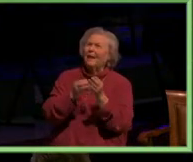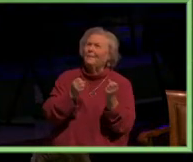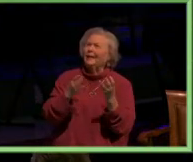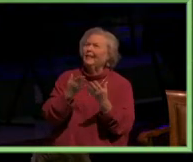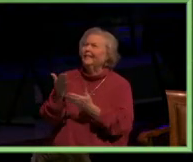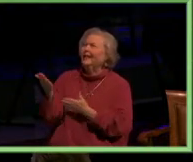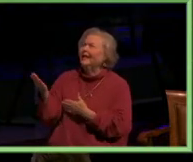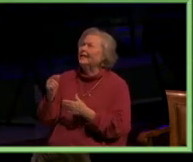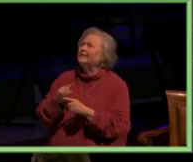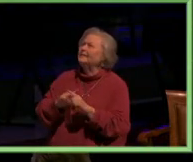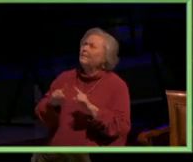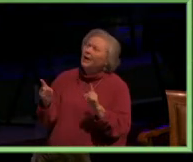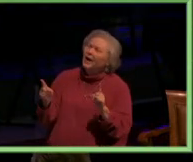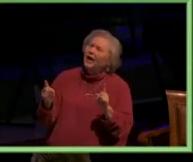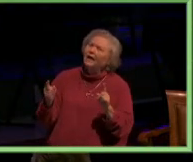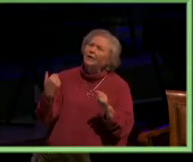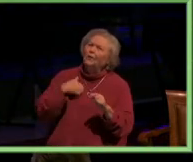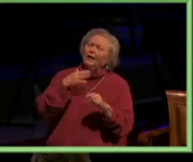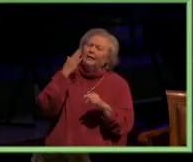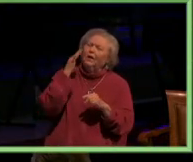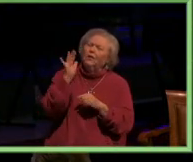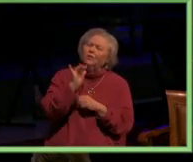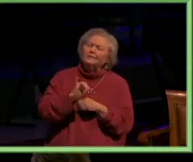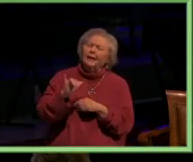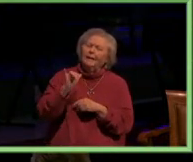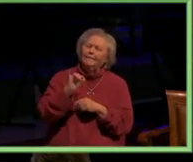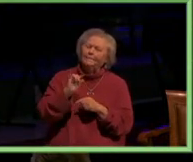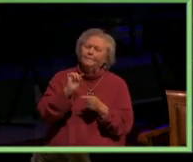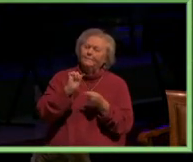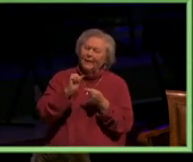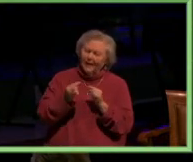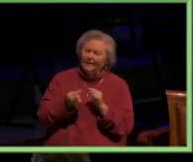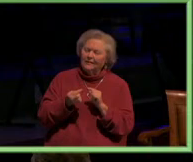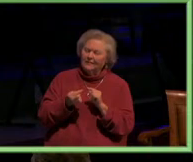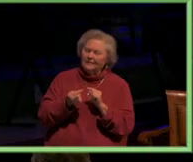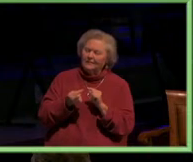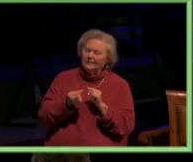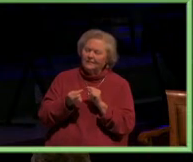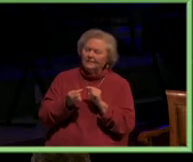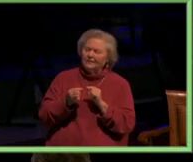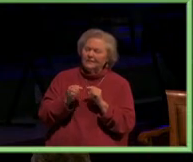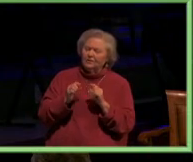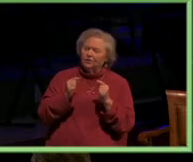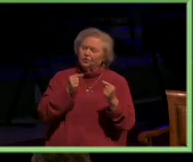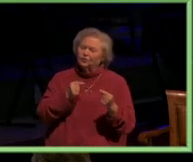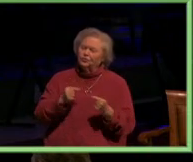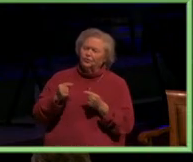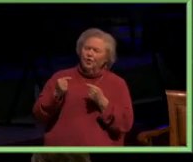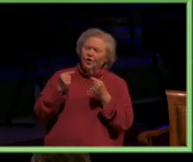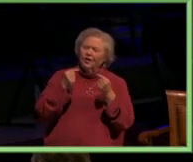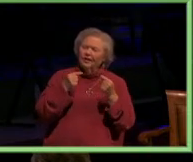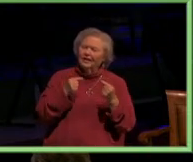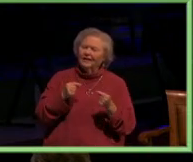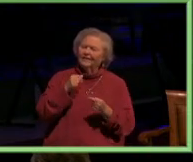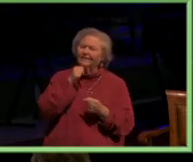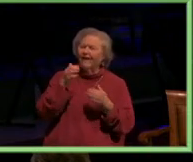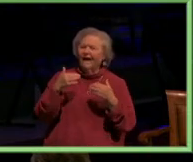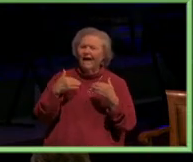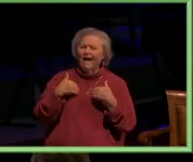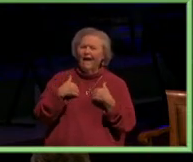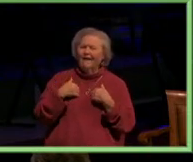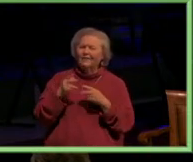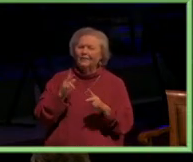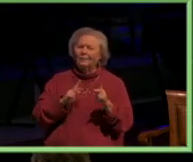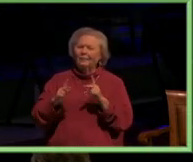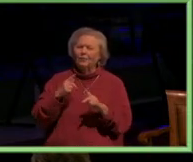that in this season there can be hurt and pain, the absence of loved ones, the struggle of families. Lord, we are mindful of that.